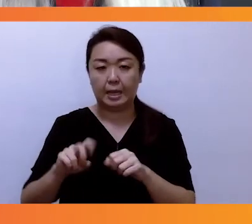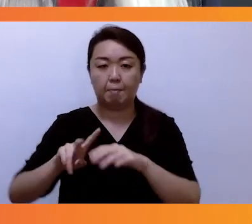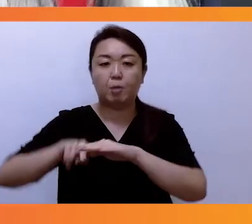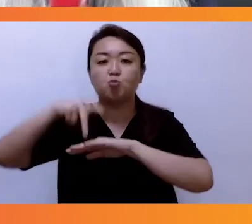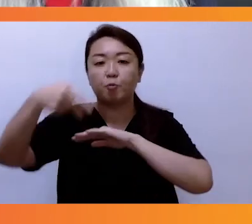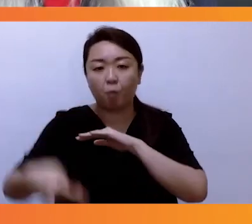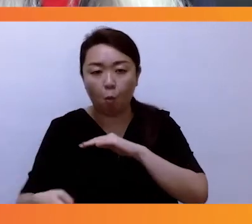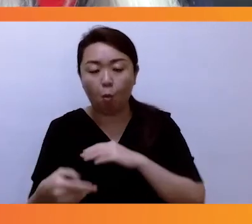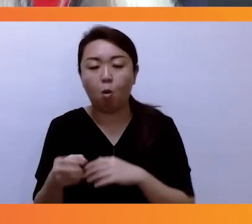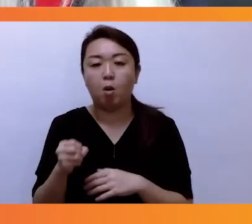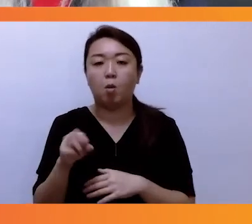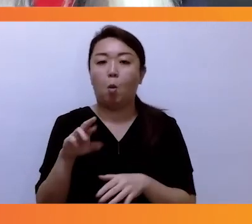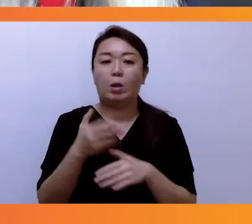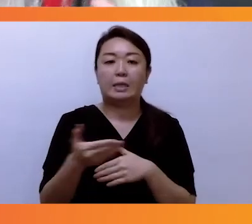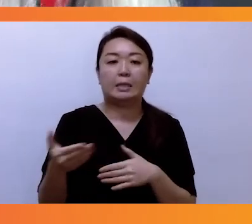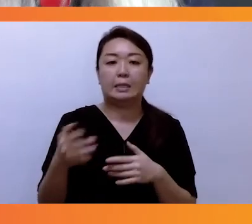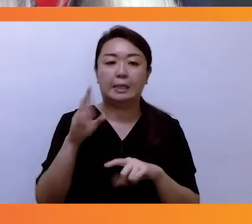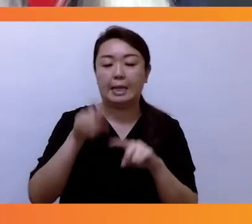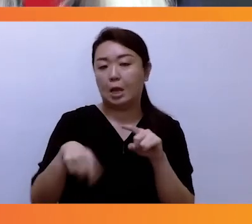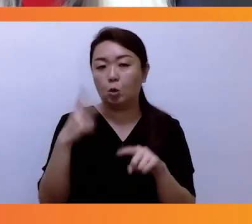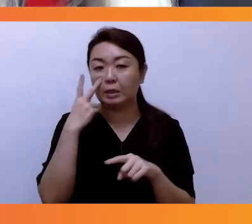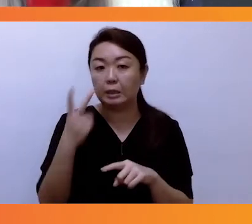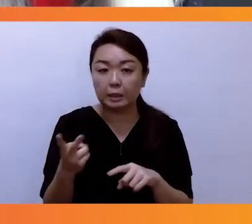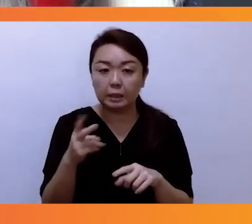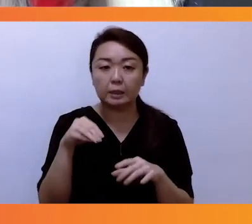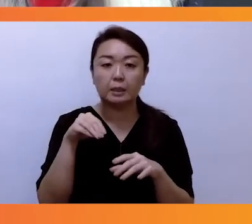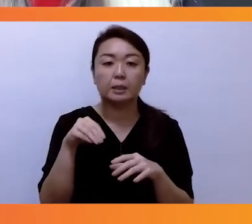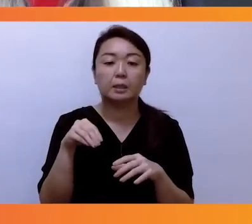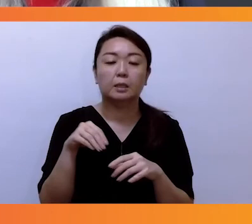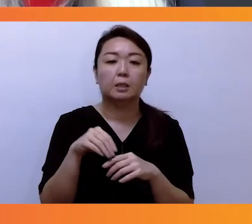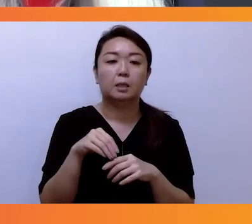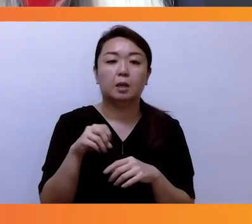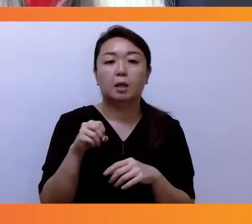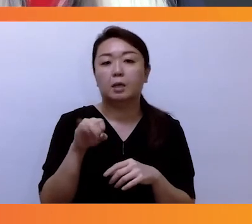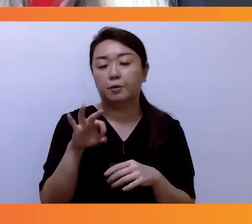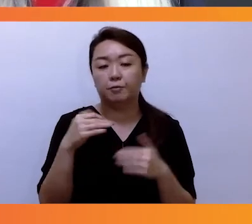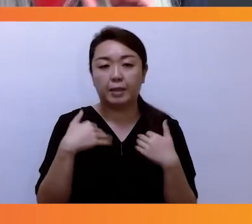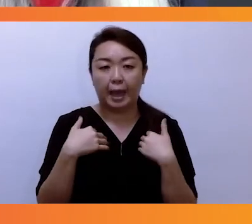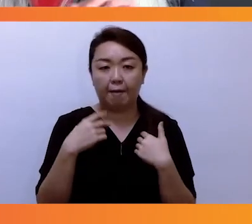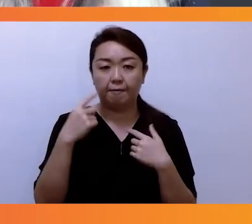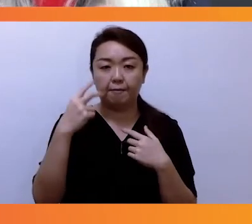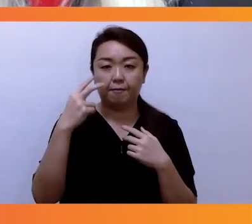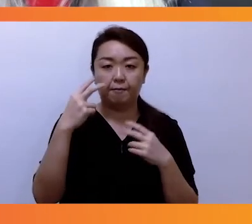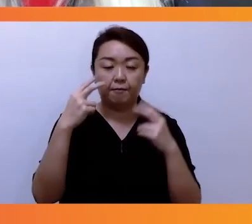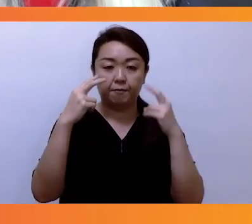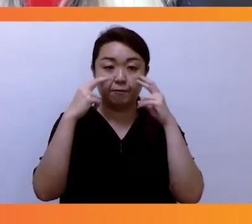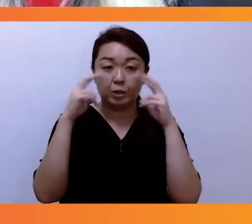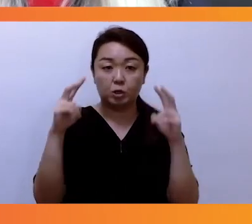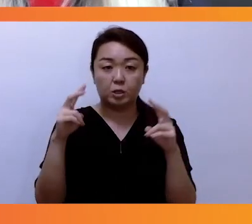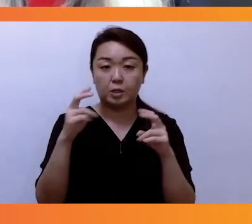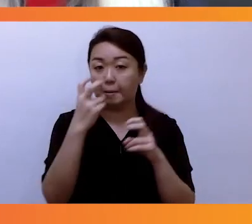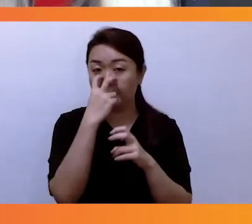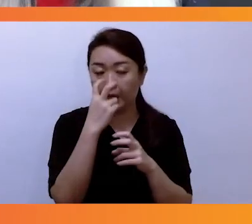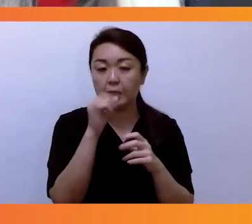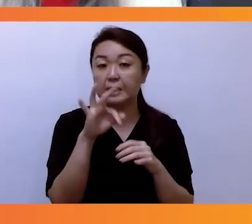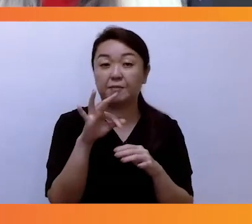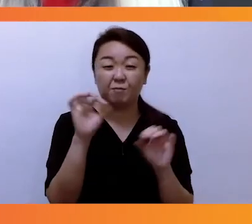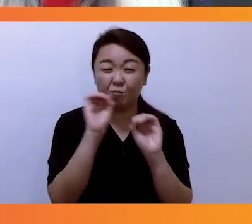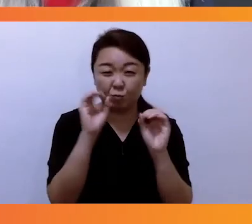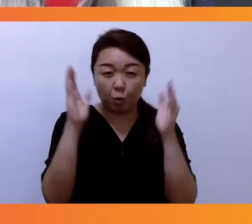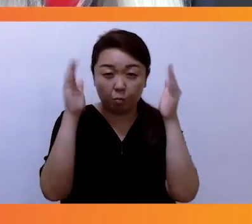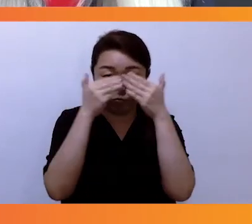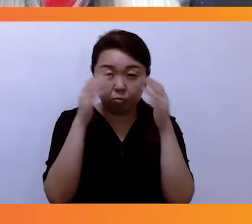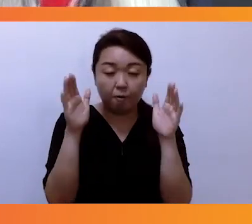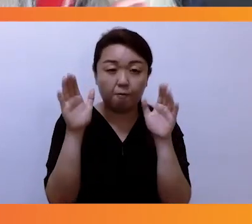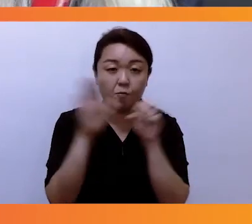things that they might fall over, that they might not see in their path, if they have any vision at all. If they have